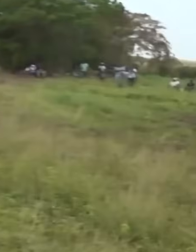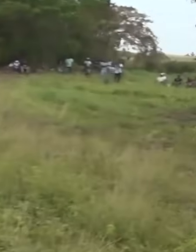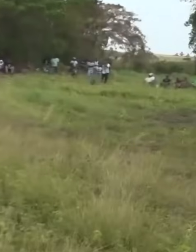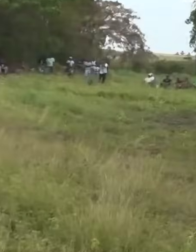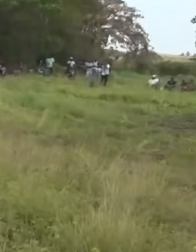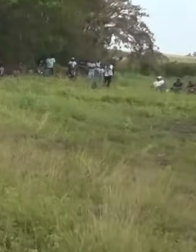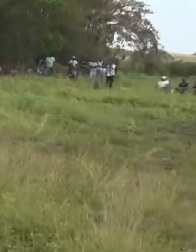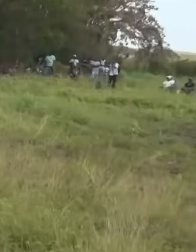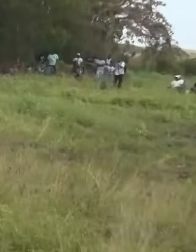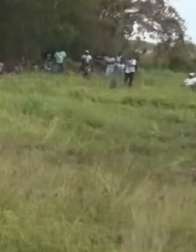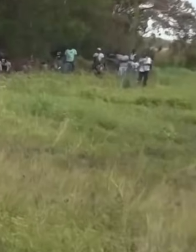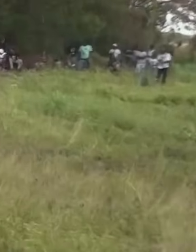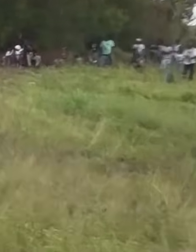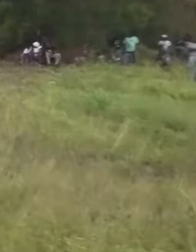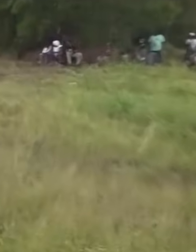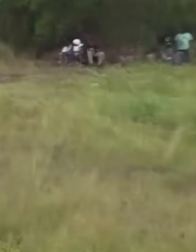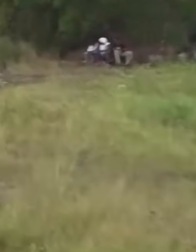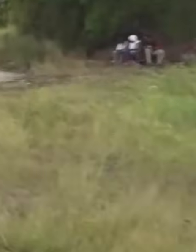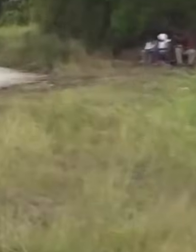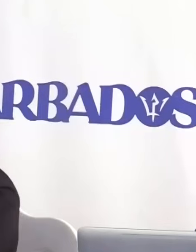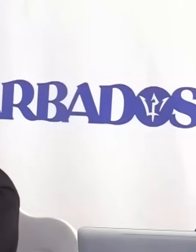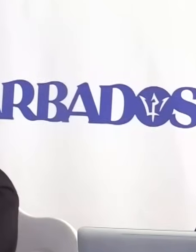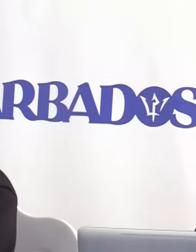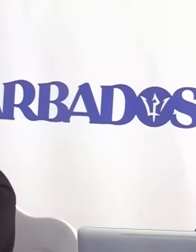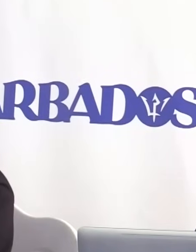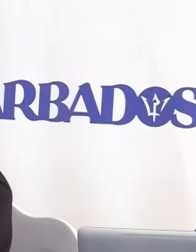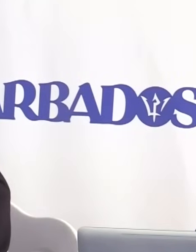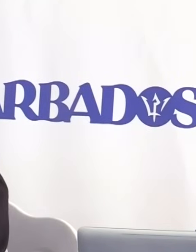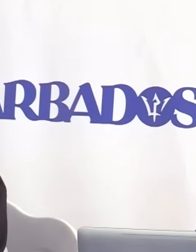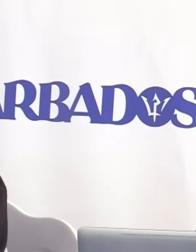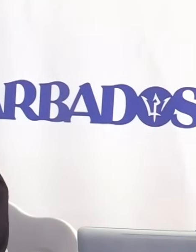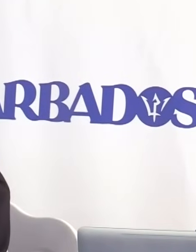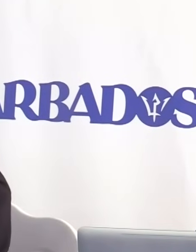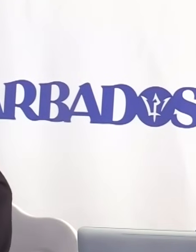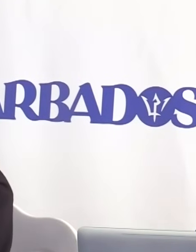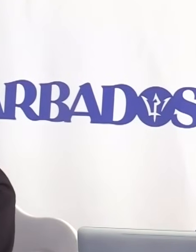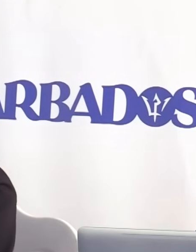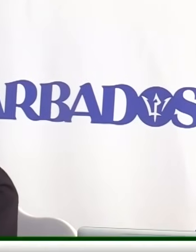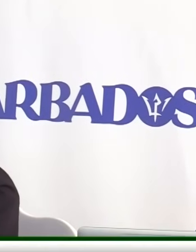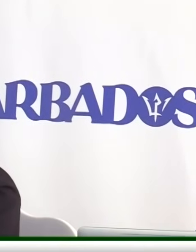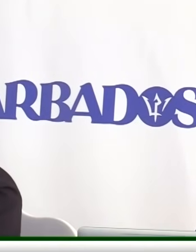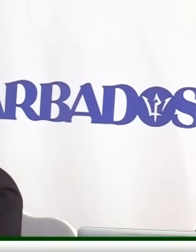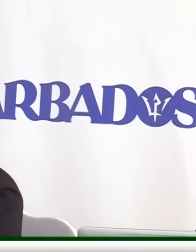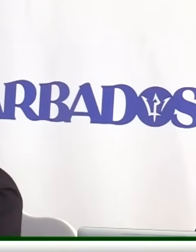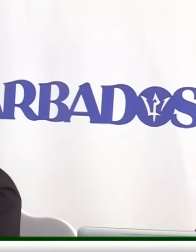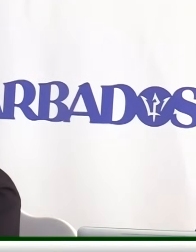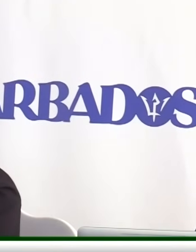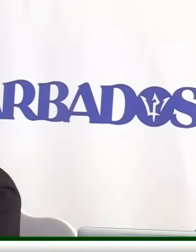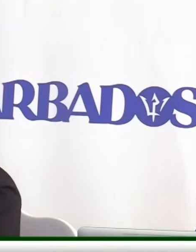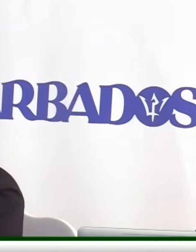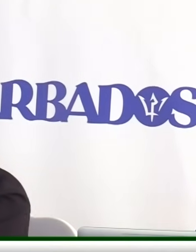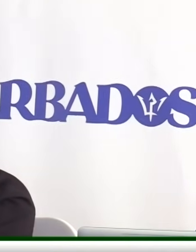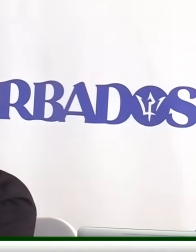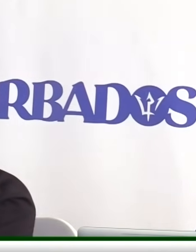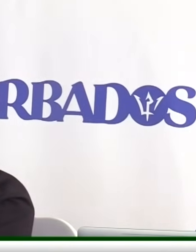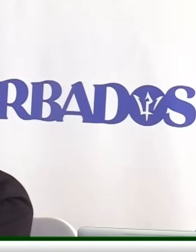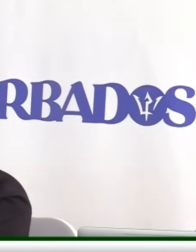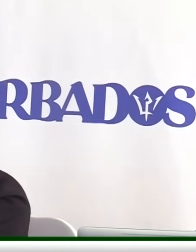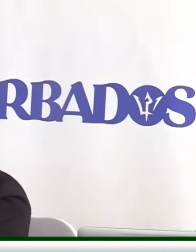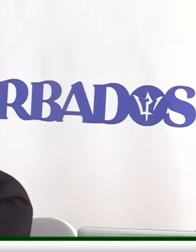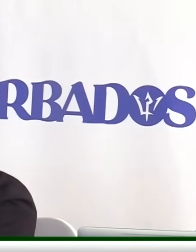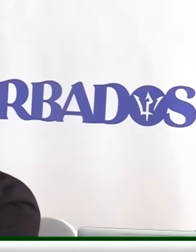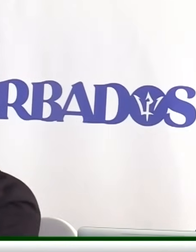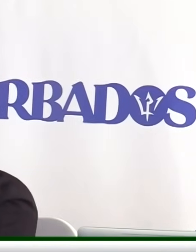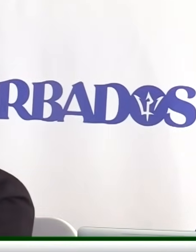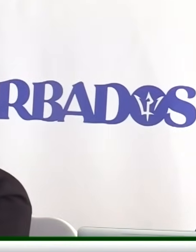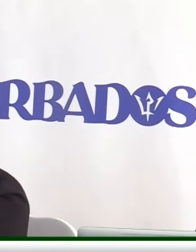expressed pride in their collaboration and commitment. Our partnership over the past 4 years has been anchored in teamwork, smart